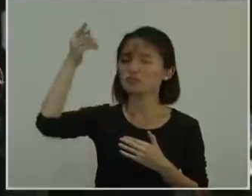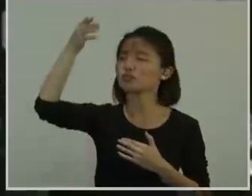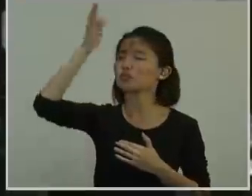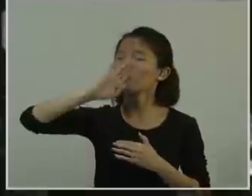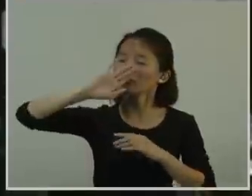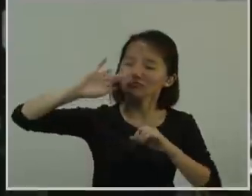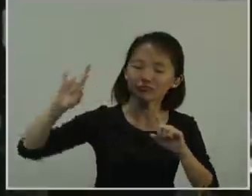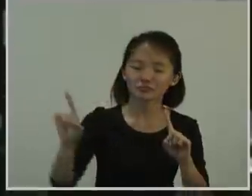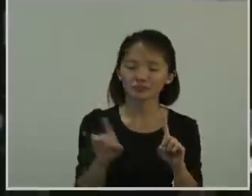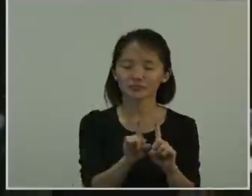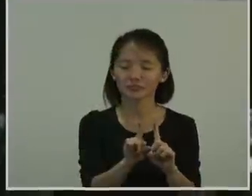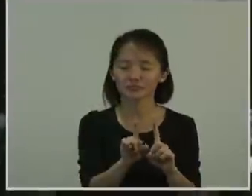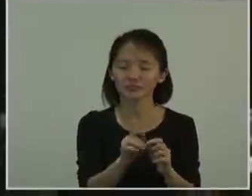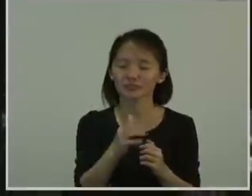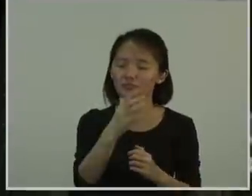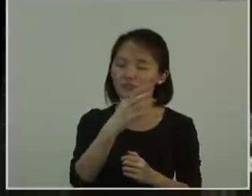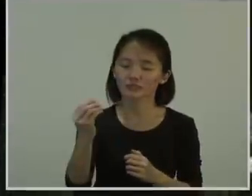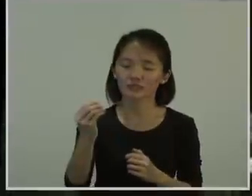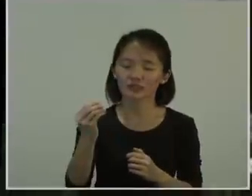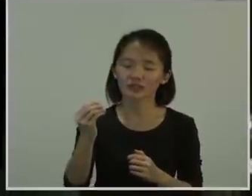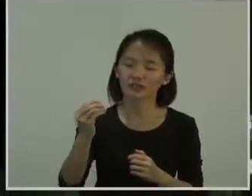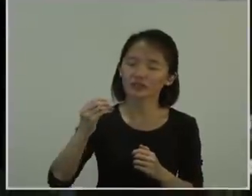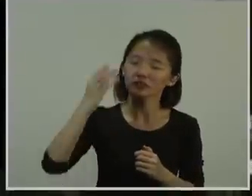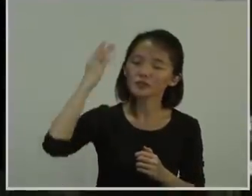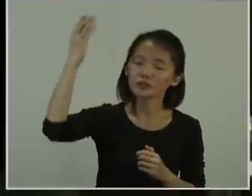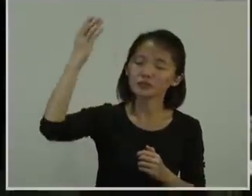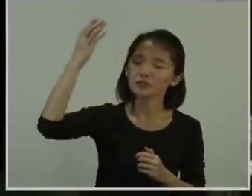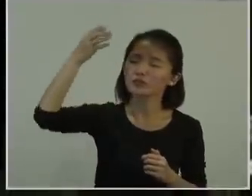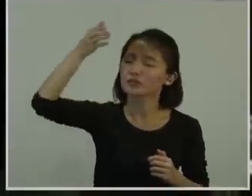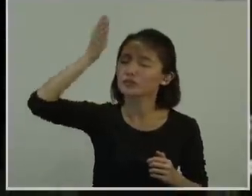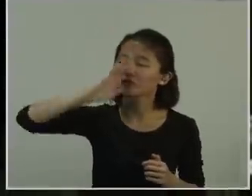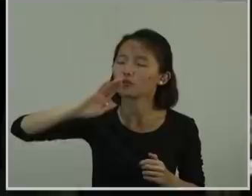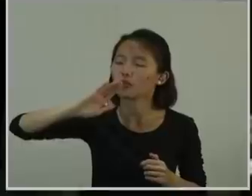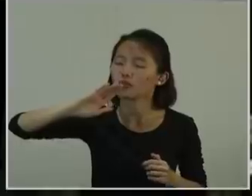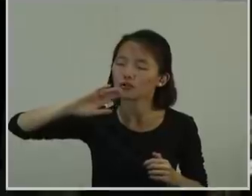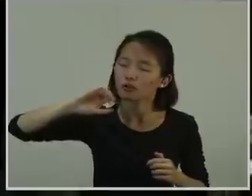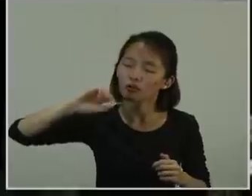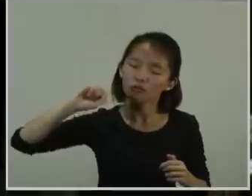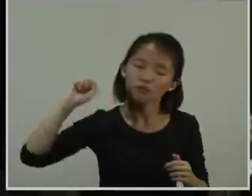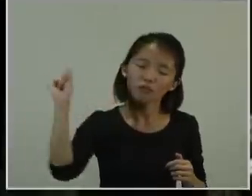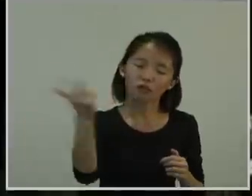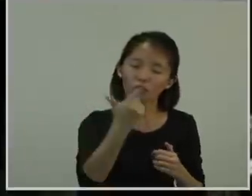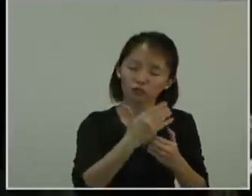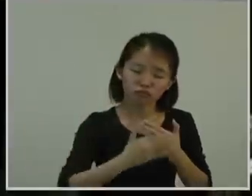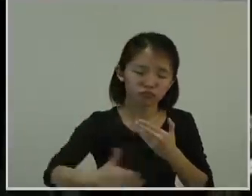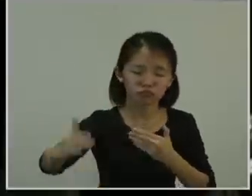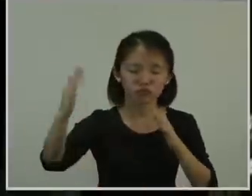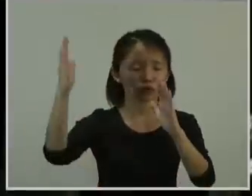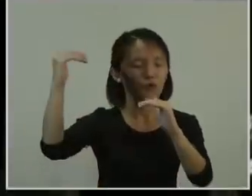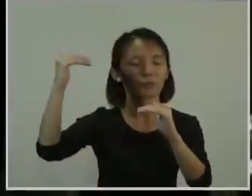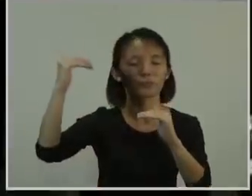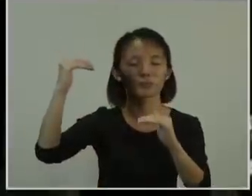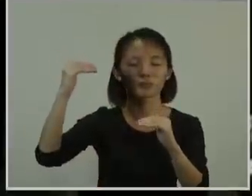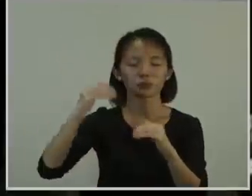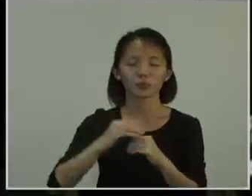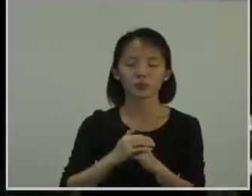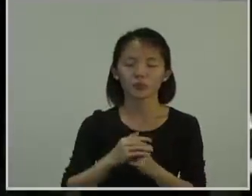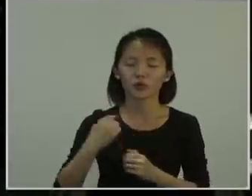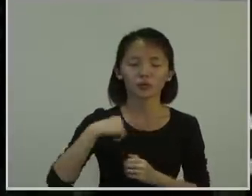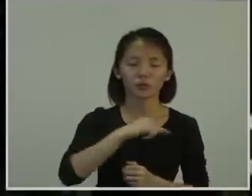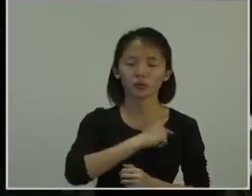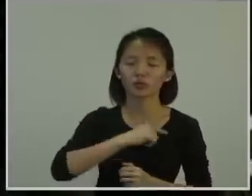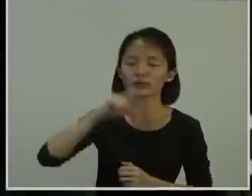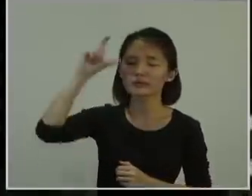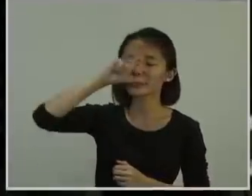us, and that you are the God of all hope. We seek your